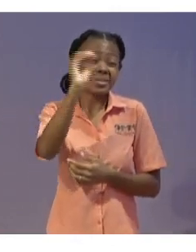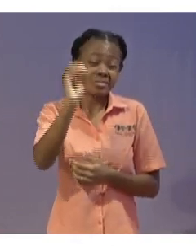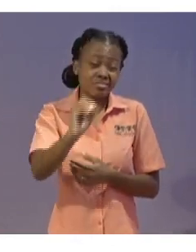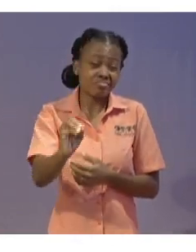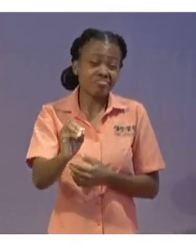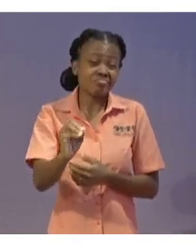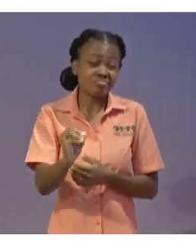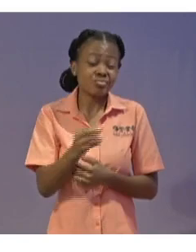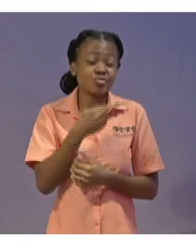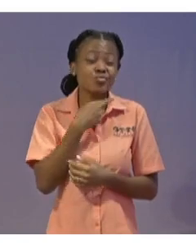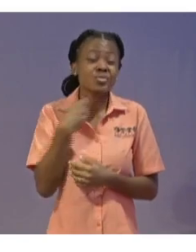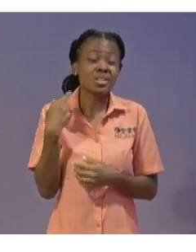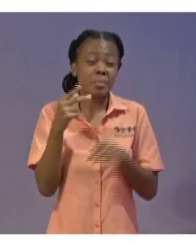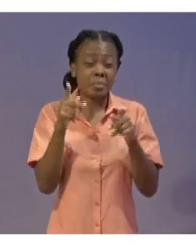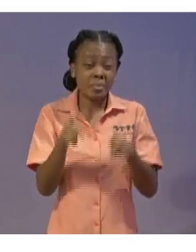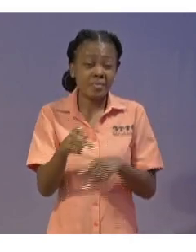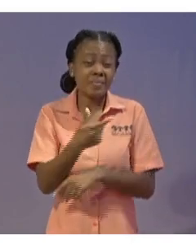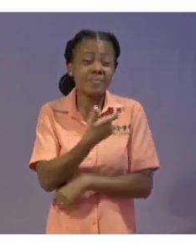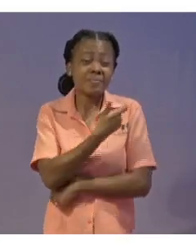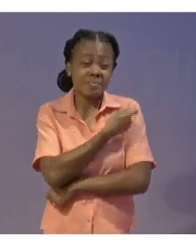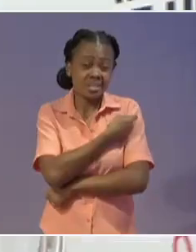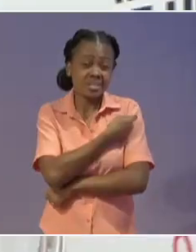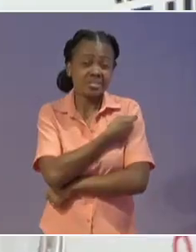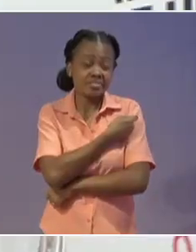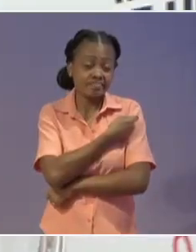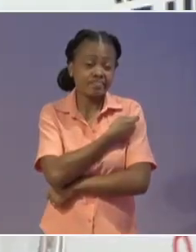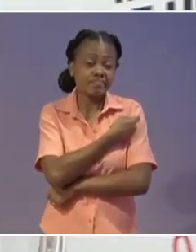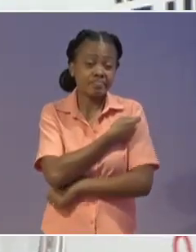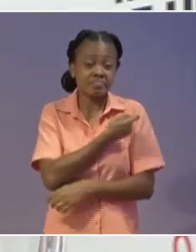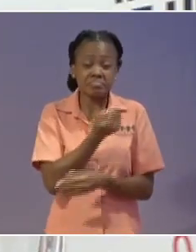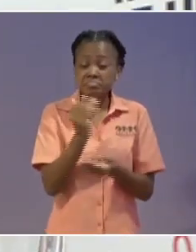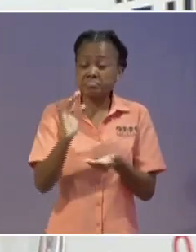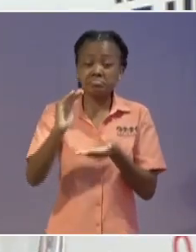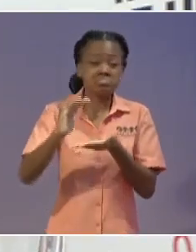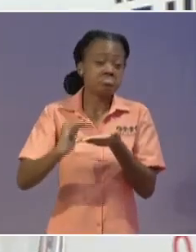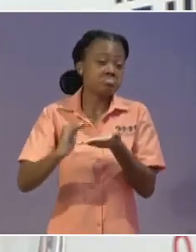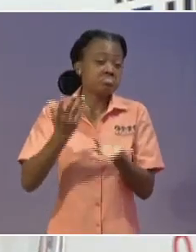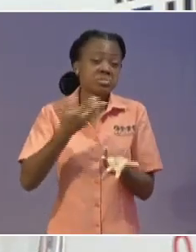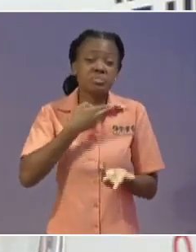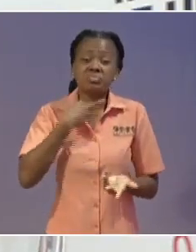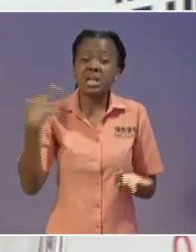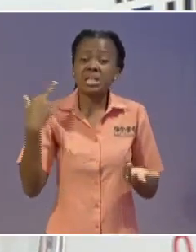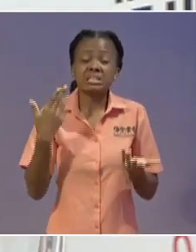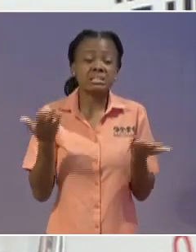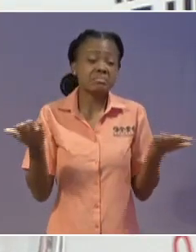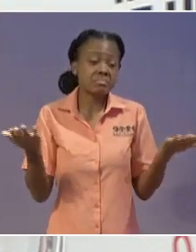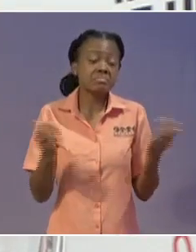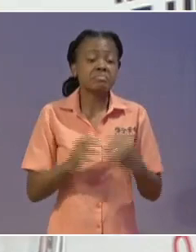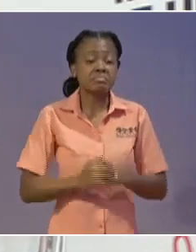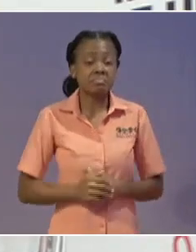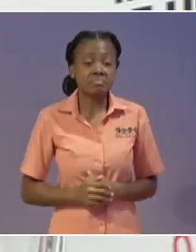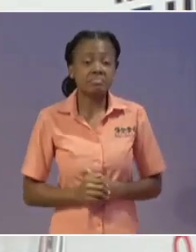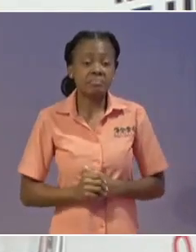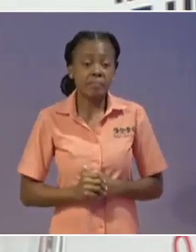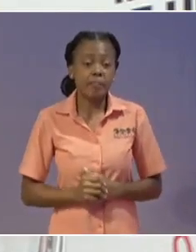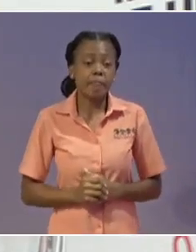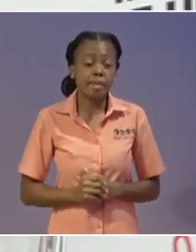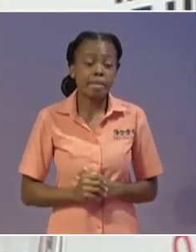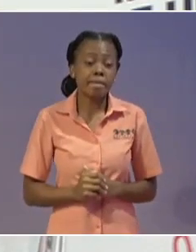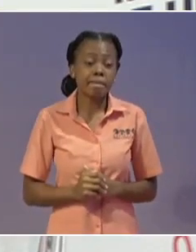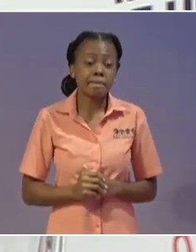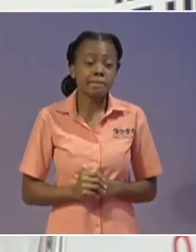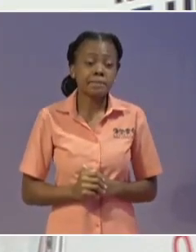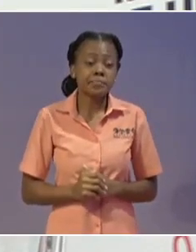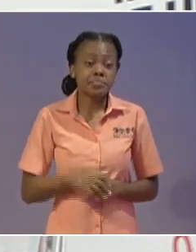within our own data to support the fact that vaccines are showing the reduction in deaths that